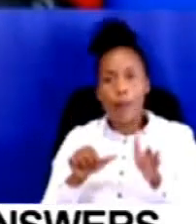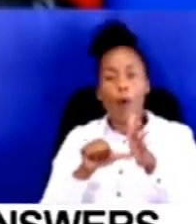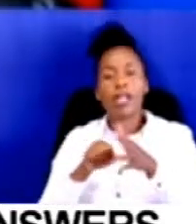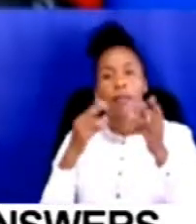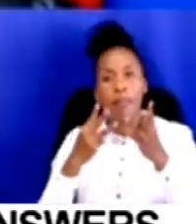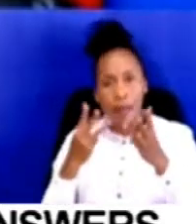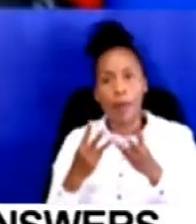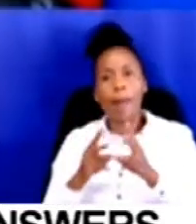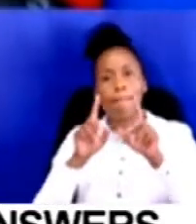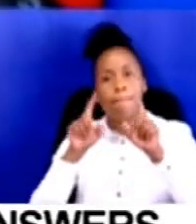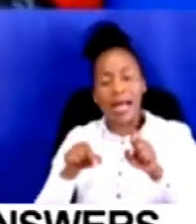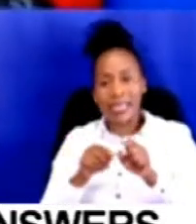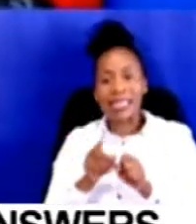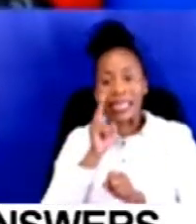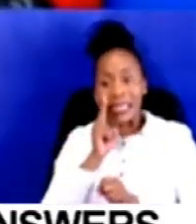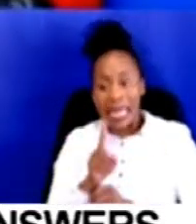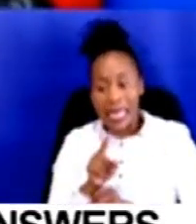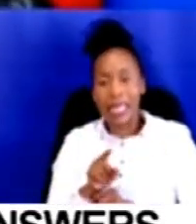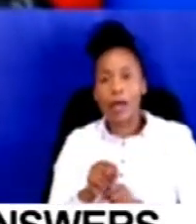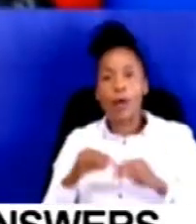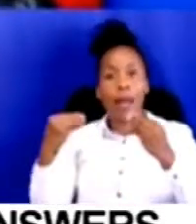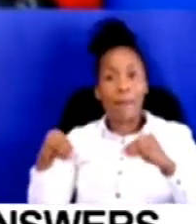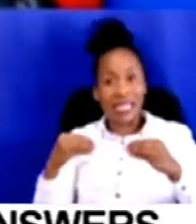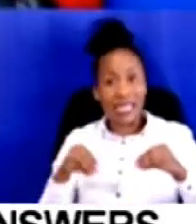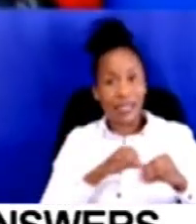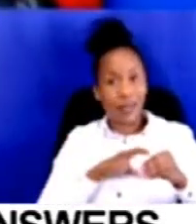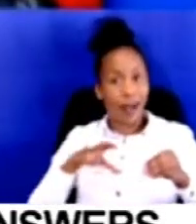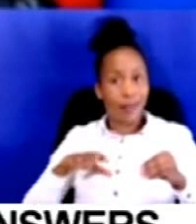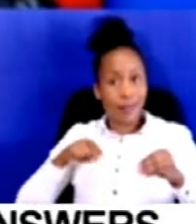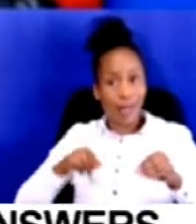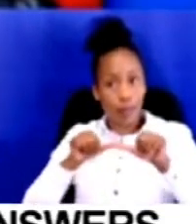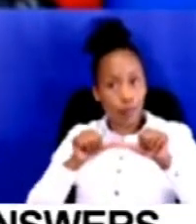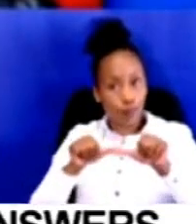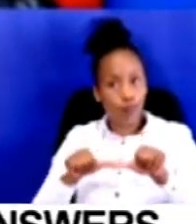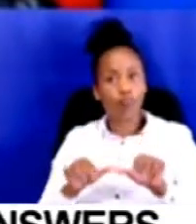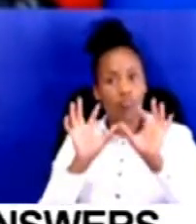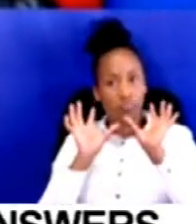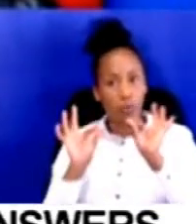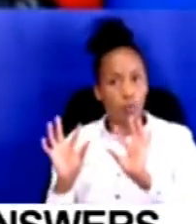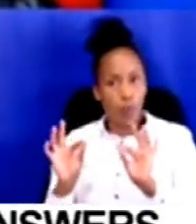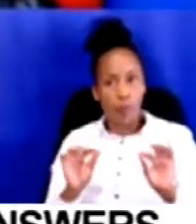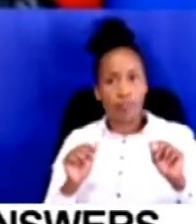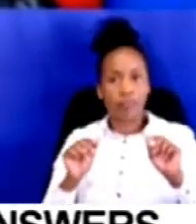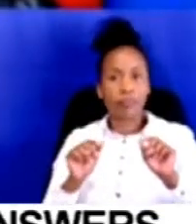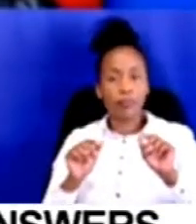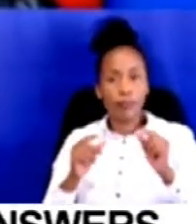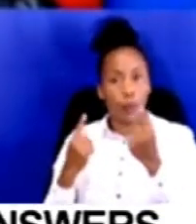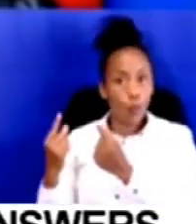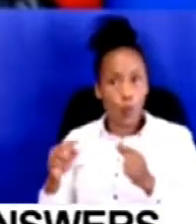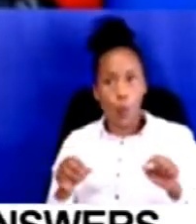and see to it that the business of council is done in a manner